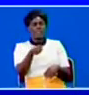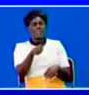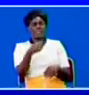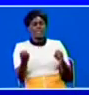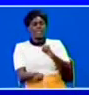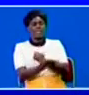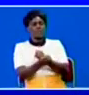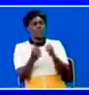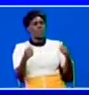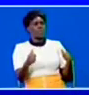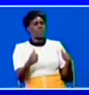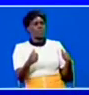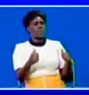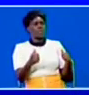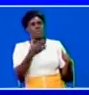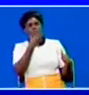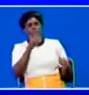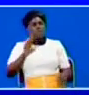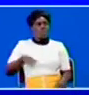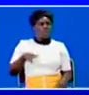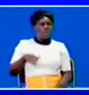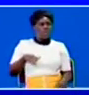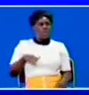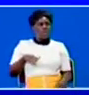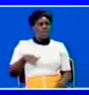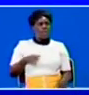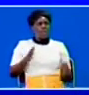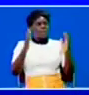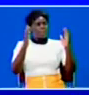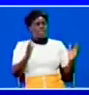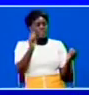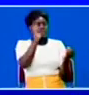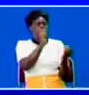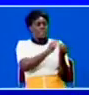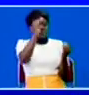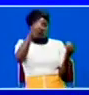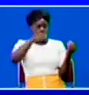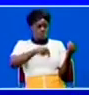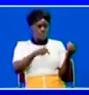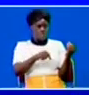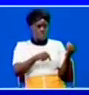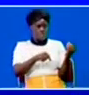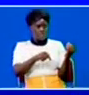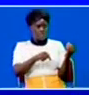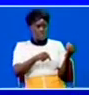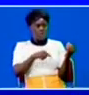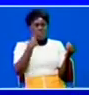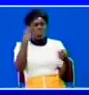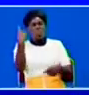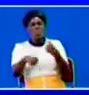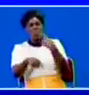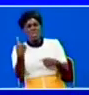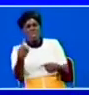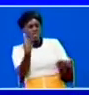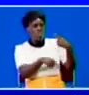mirage. That, ladies and gentlemen, is our greatest test today. And regardless of who wins on the 8th